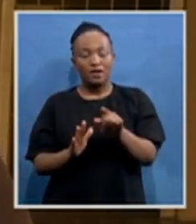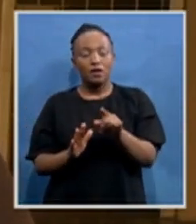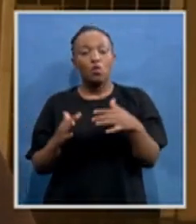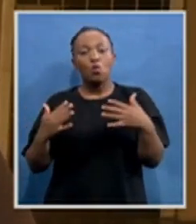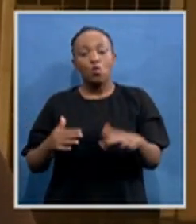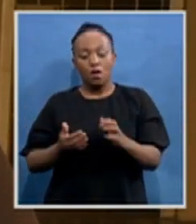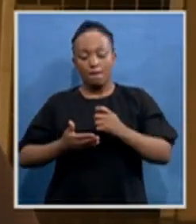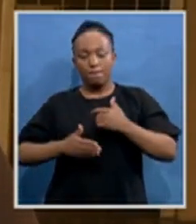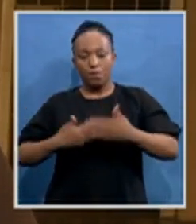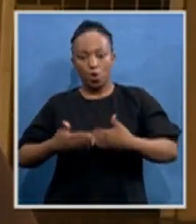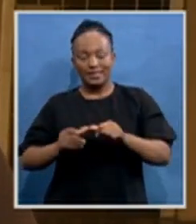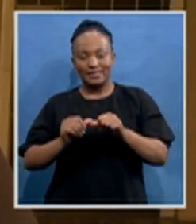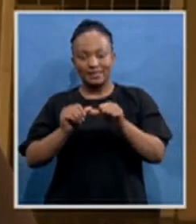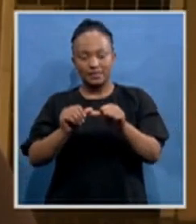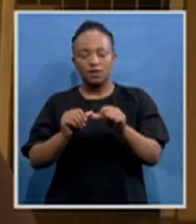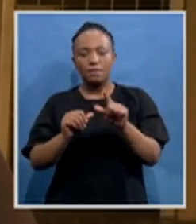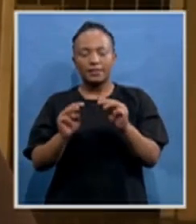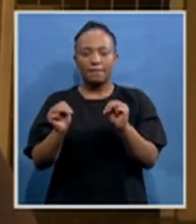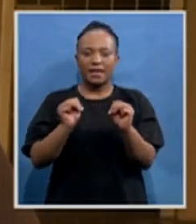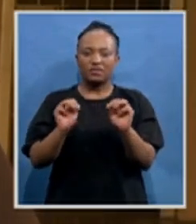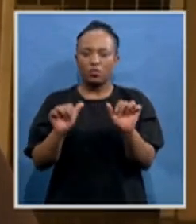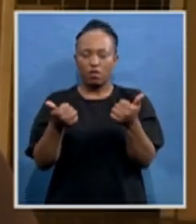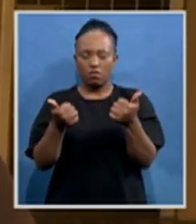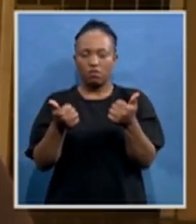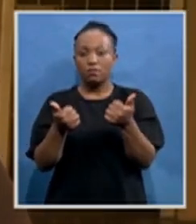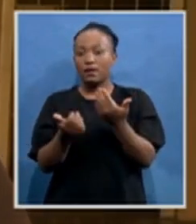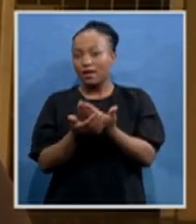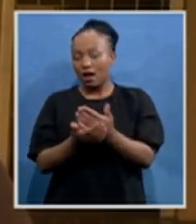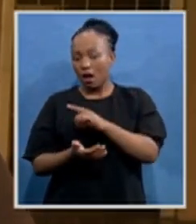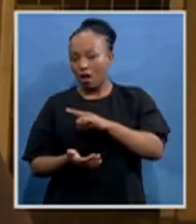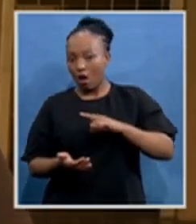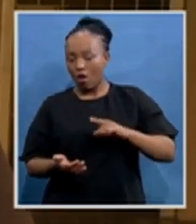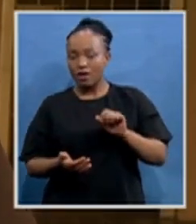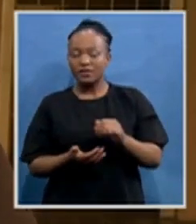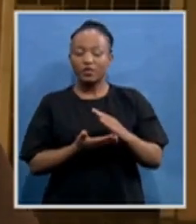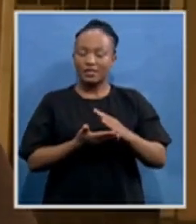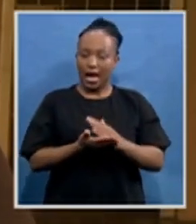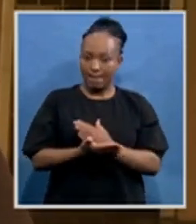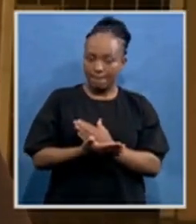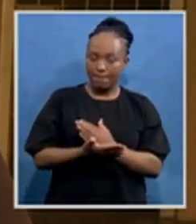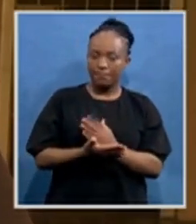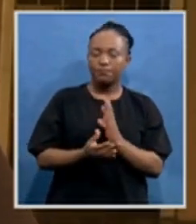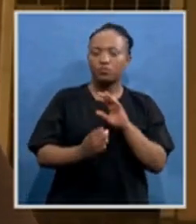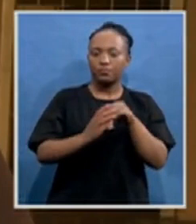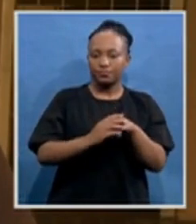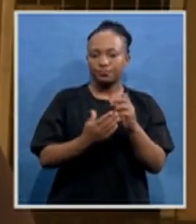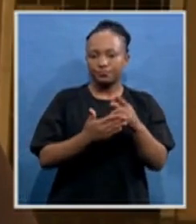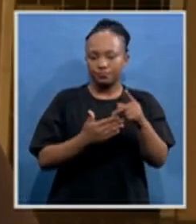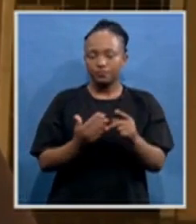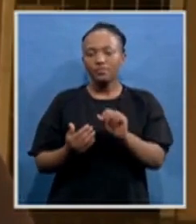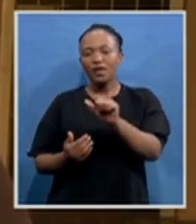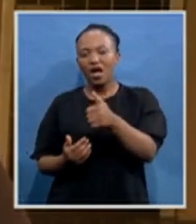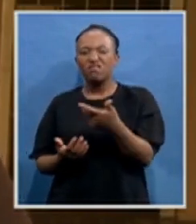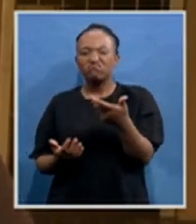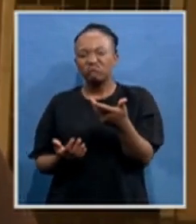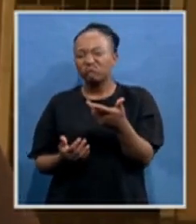very well. So it could take longer for certain offenders to become part of projects, and for others they could get sooner be involved